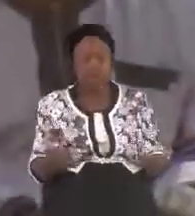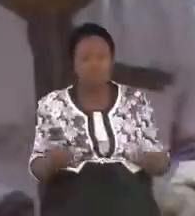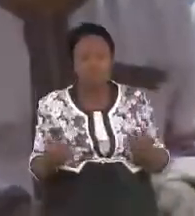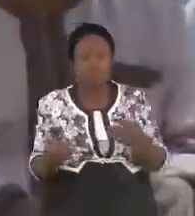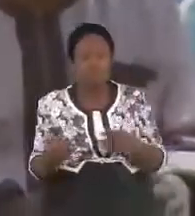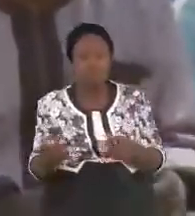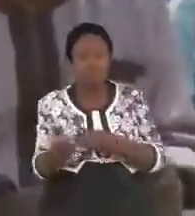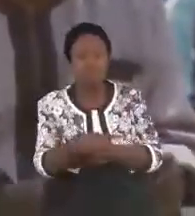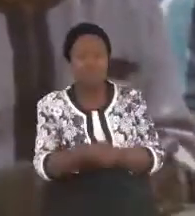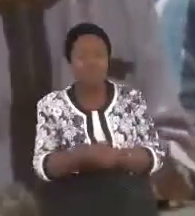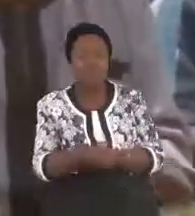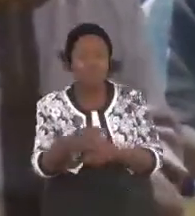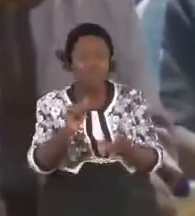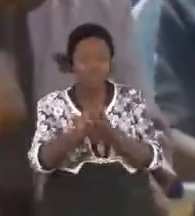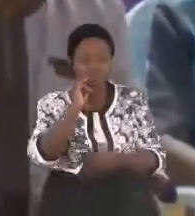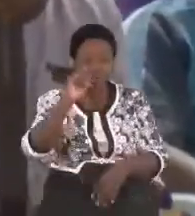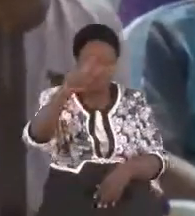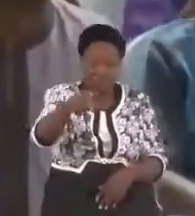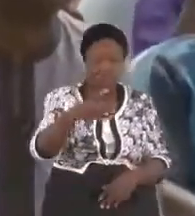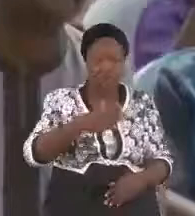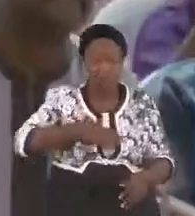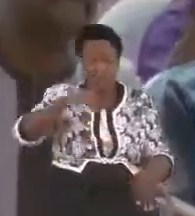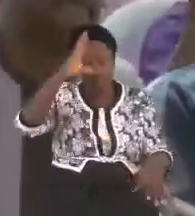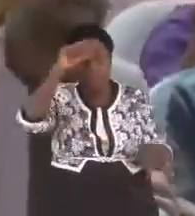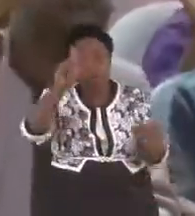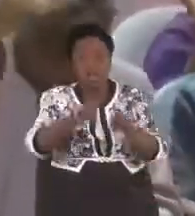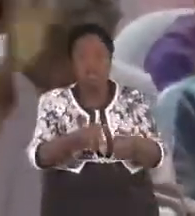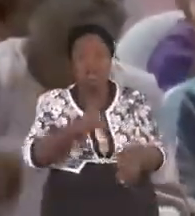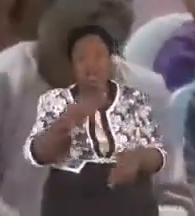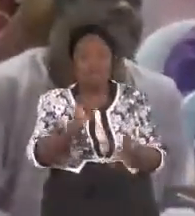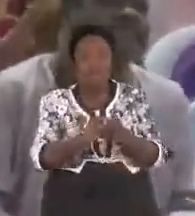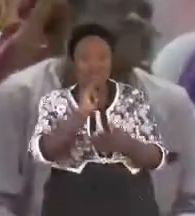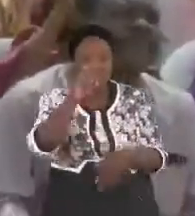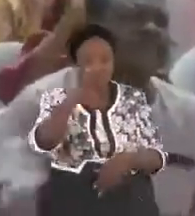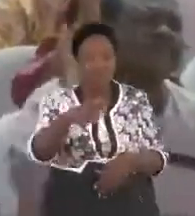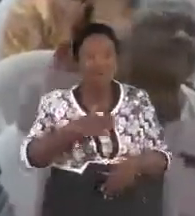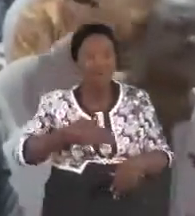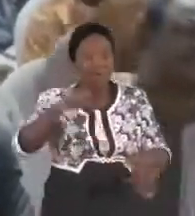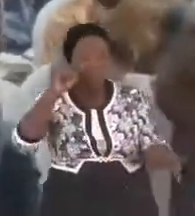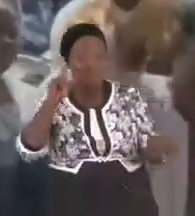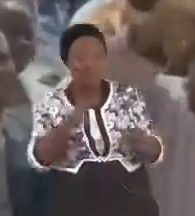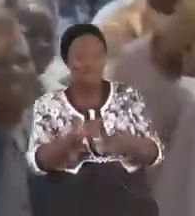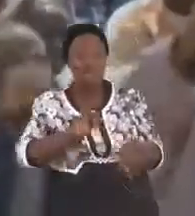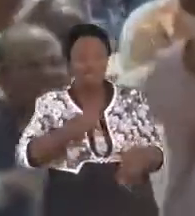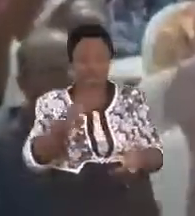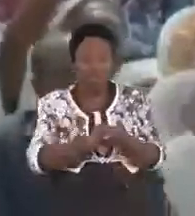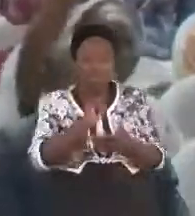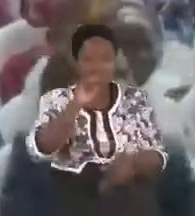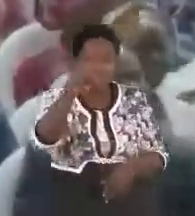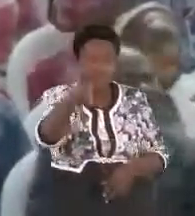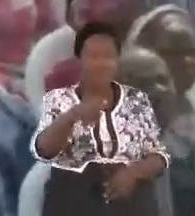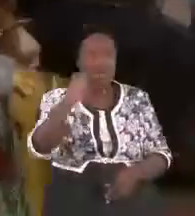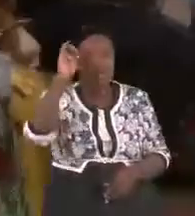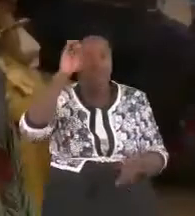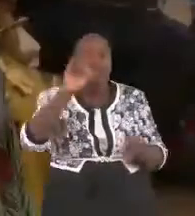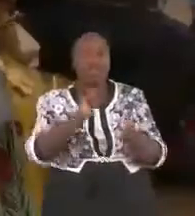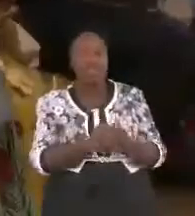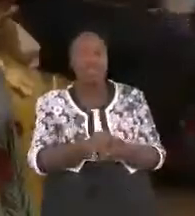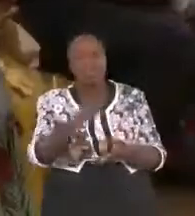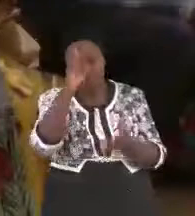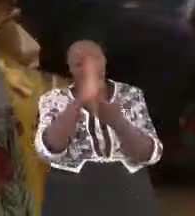Brother, I say that's you. Sister, I say that's you. He that believeth on